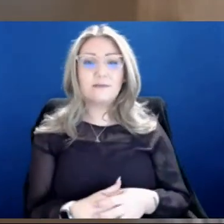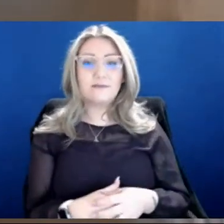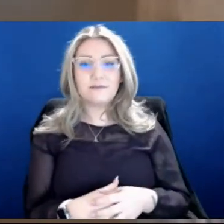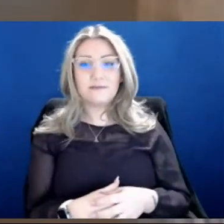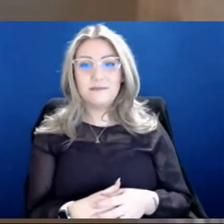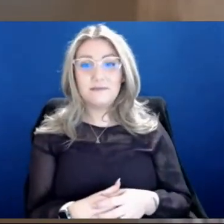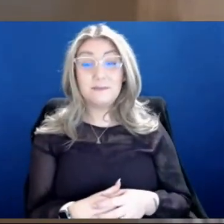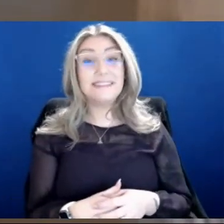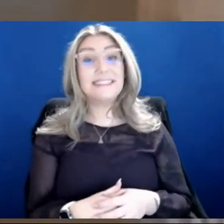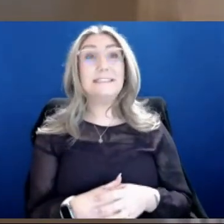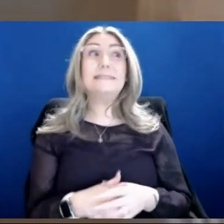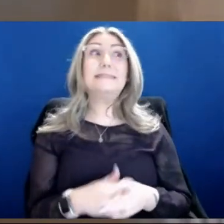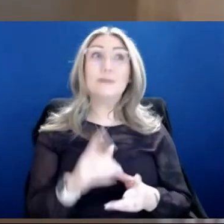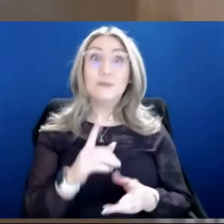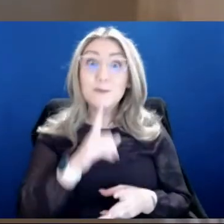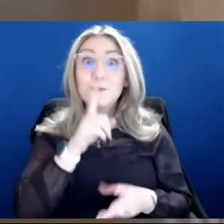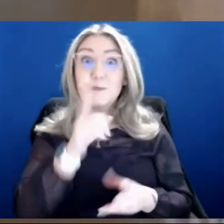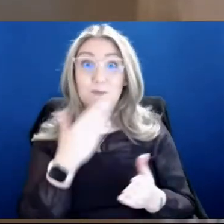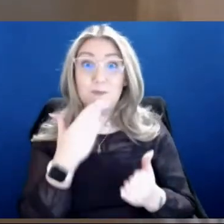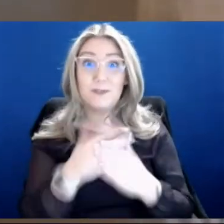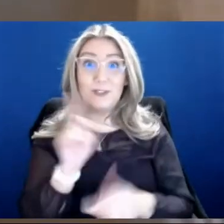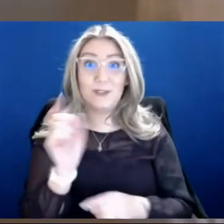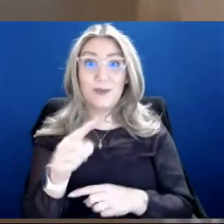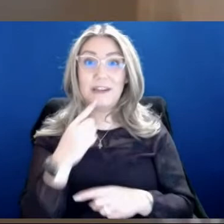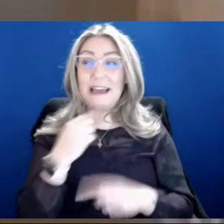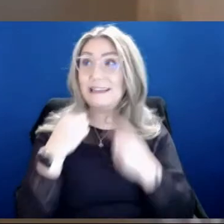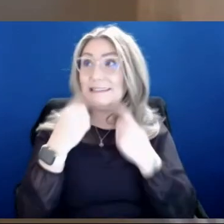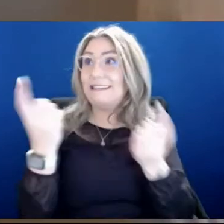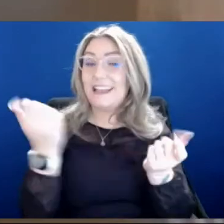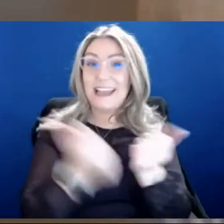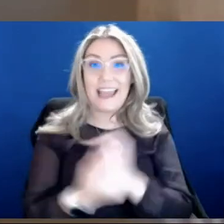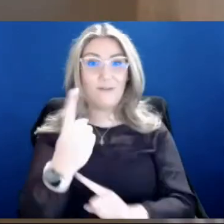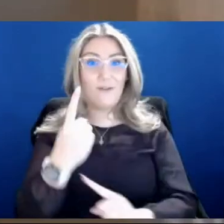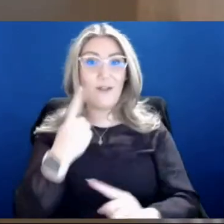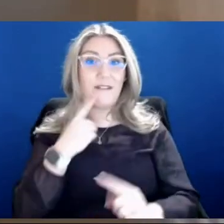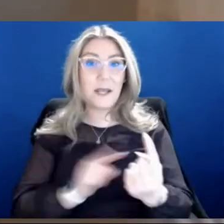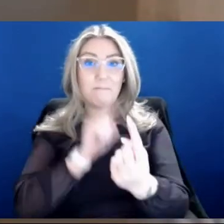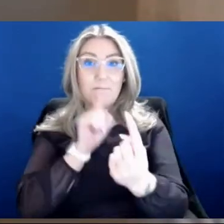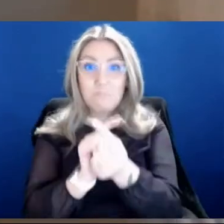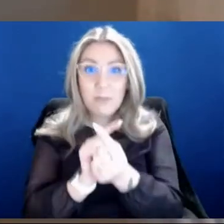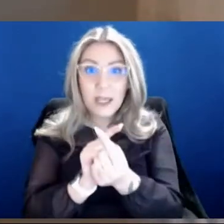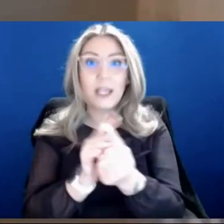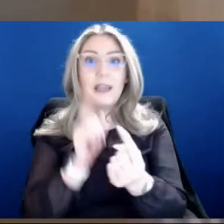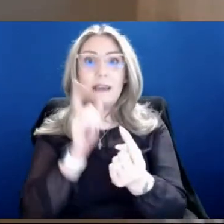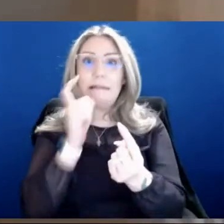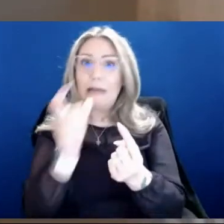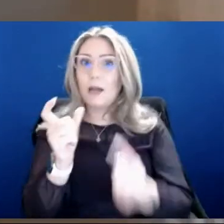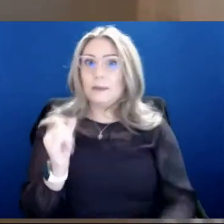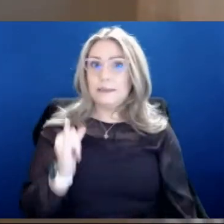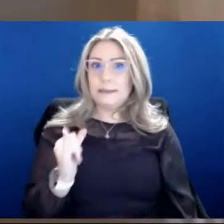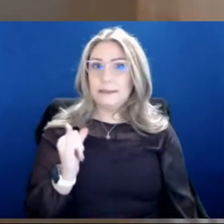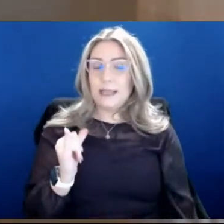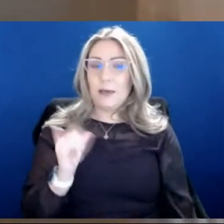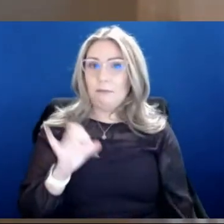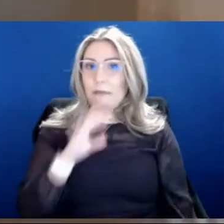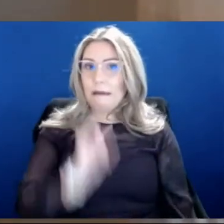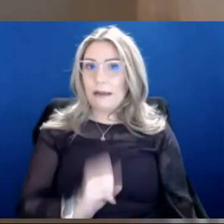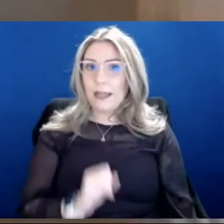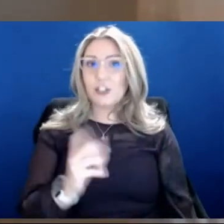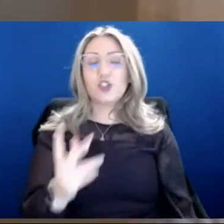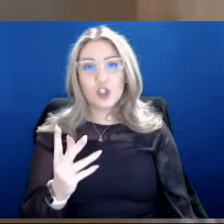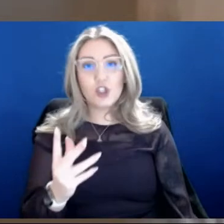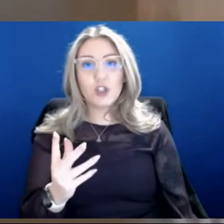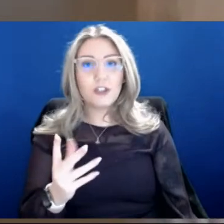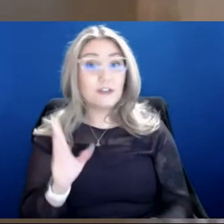That's a very good question. And I tell everyone that I meet to not be like me at that age. You're just